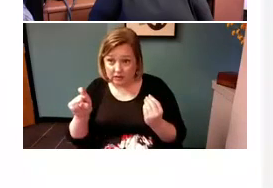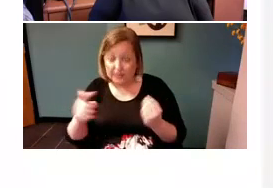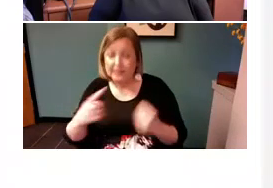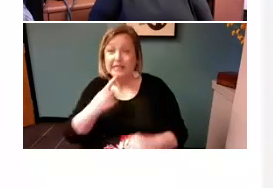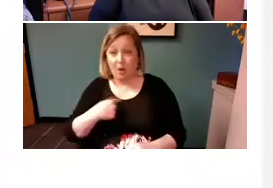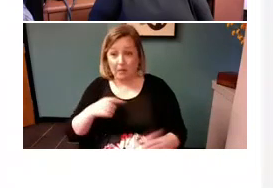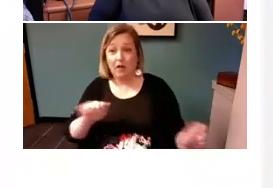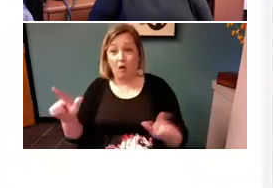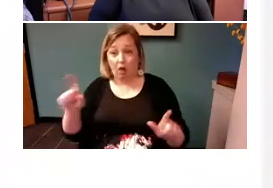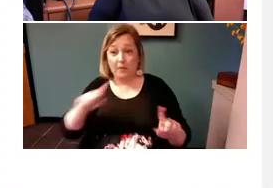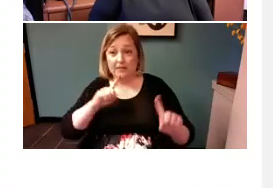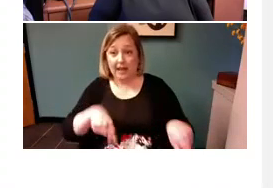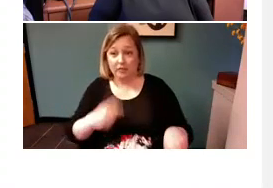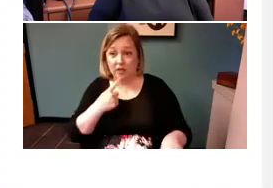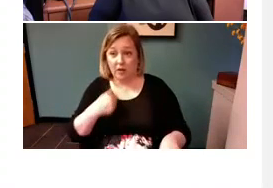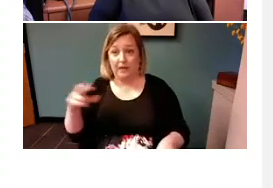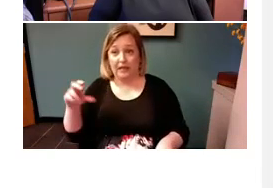answer.